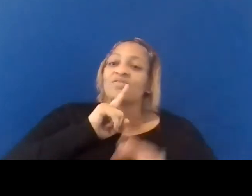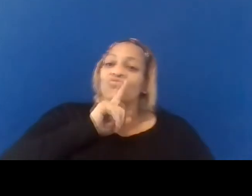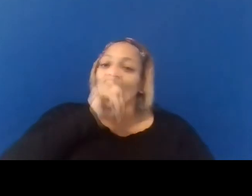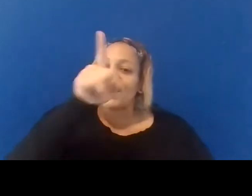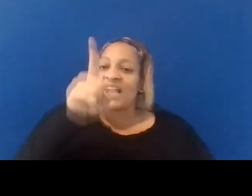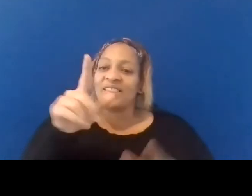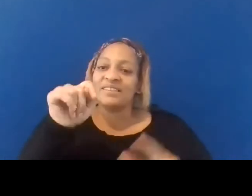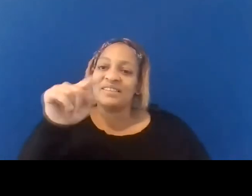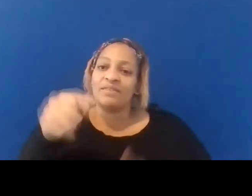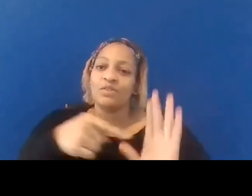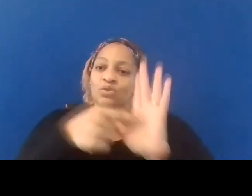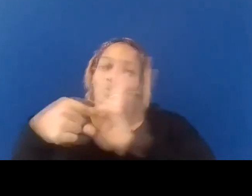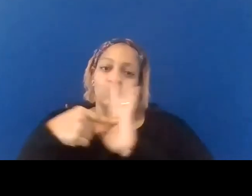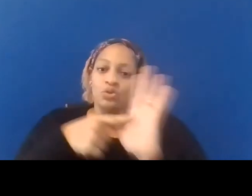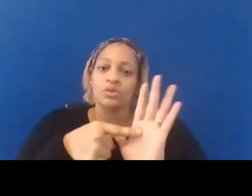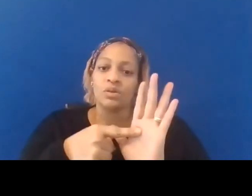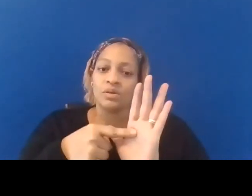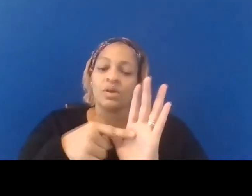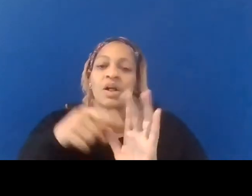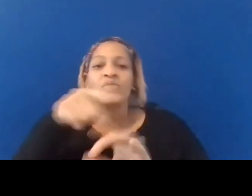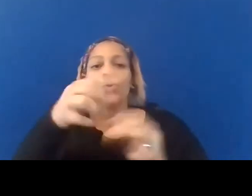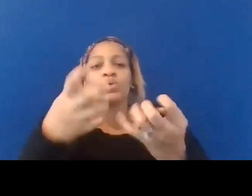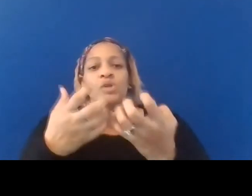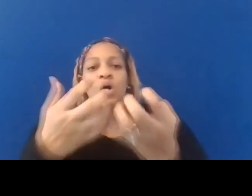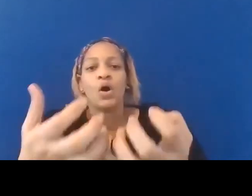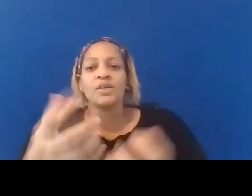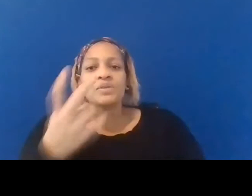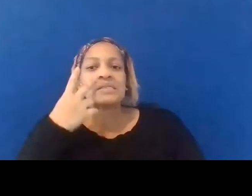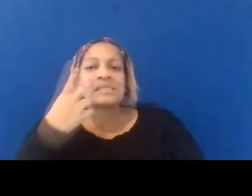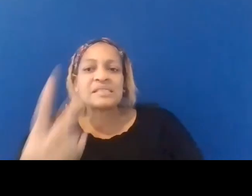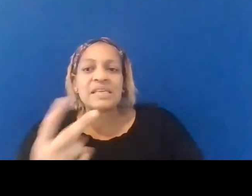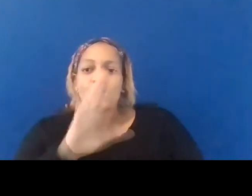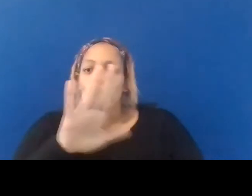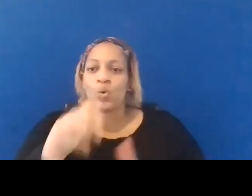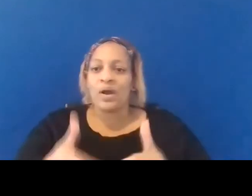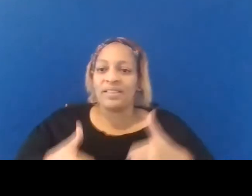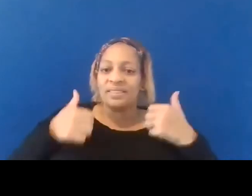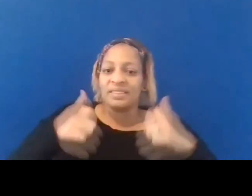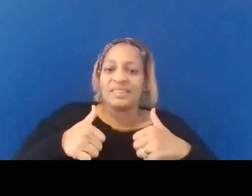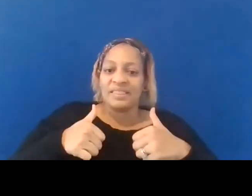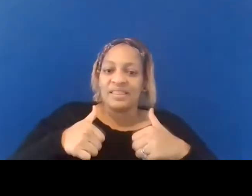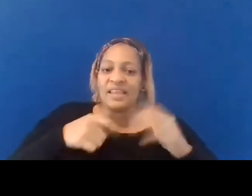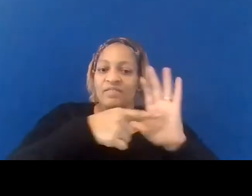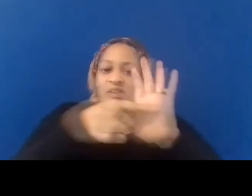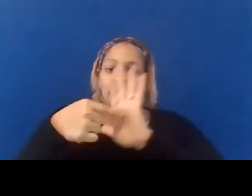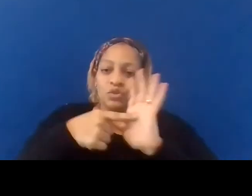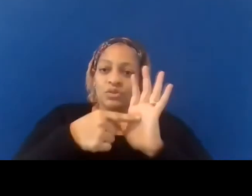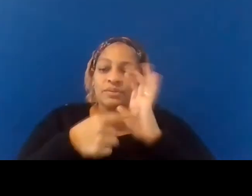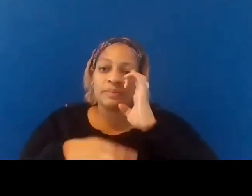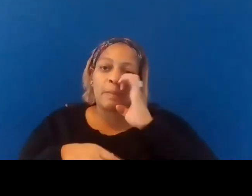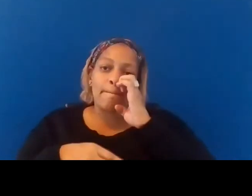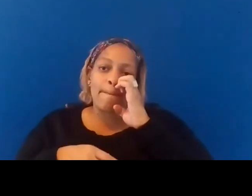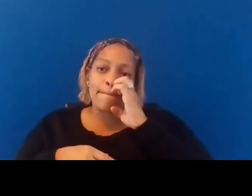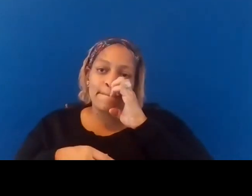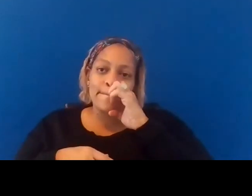the audience see as your lived demonstration? And then lastly, have a conversation